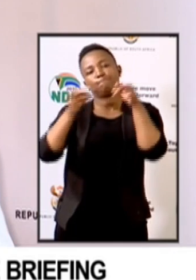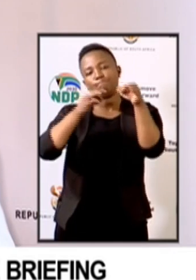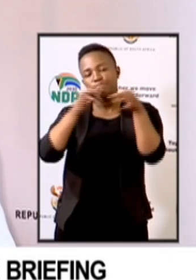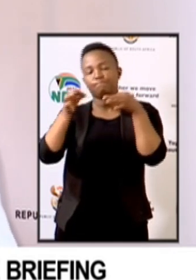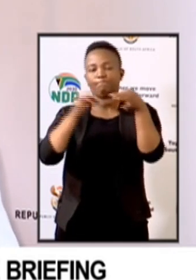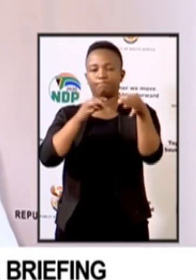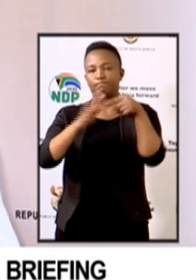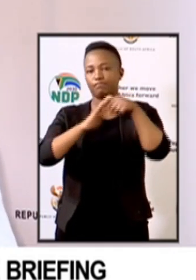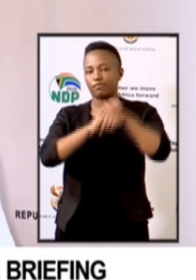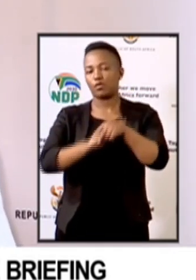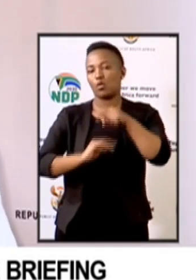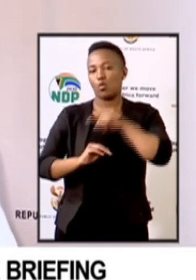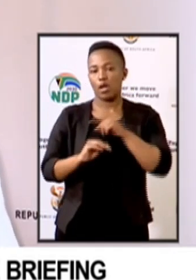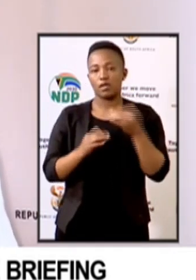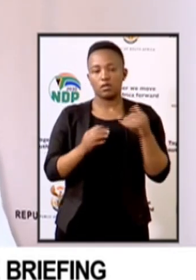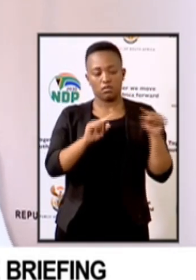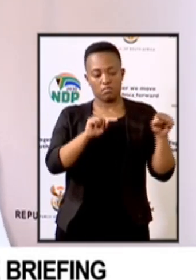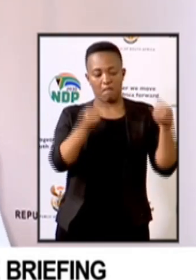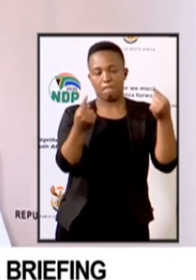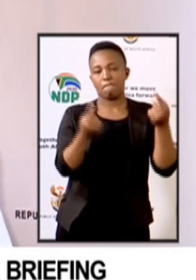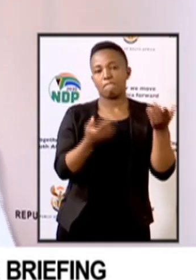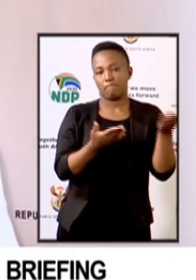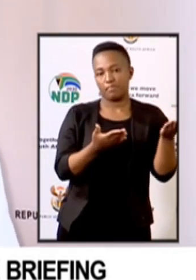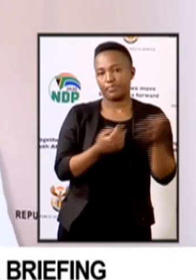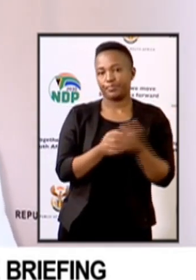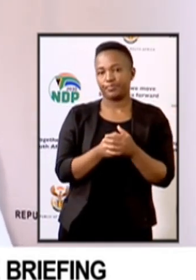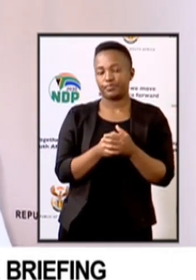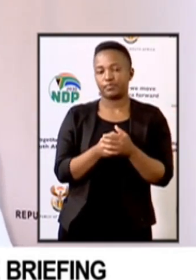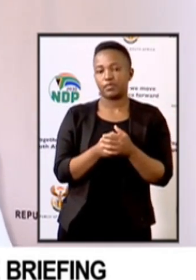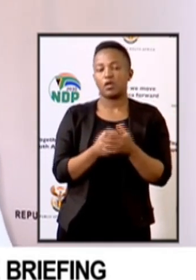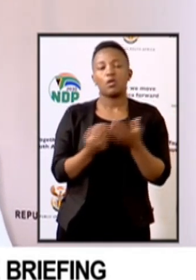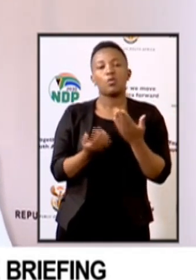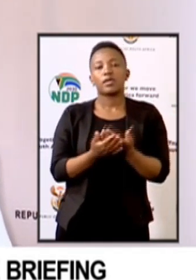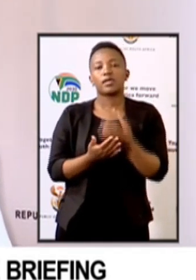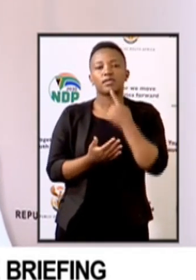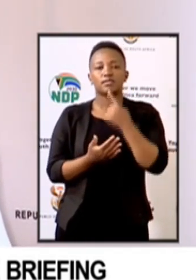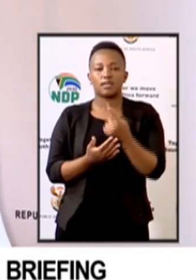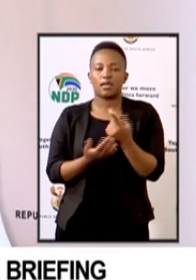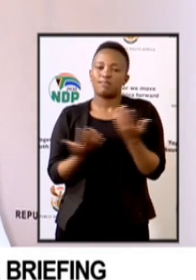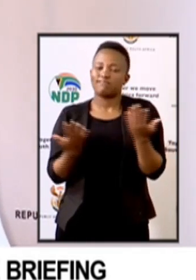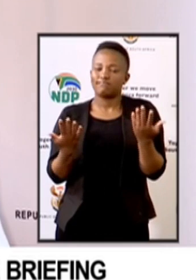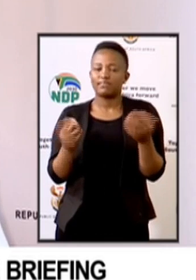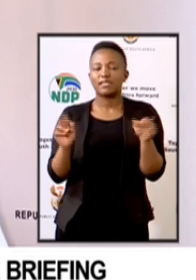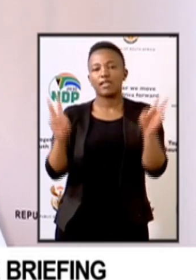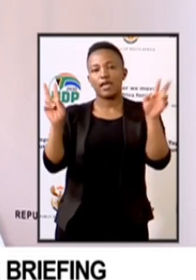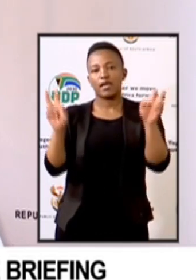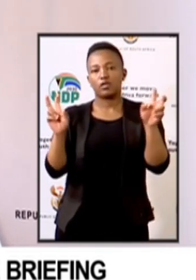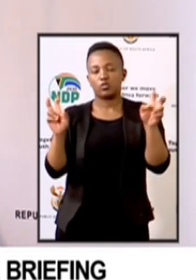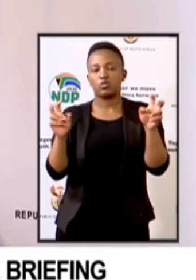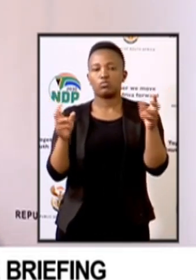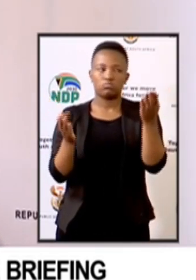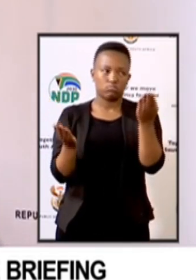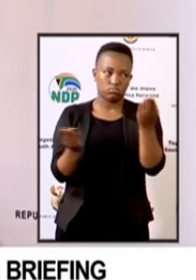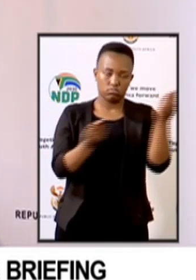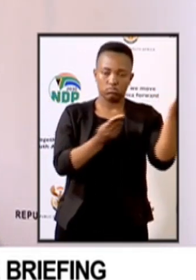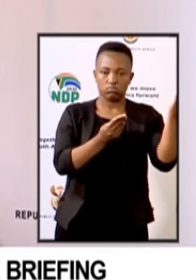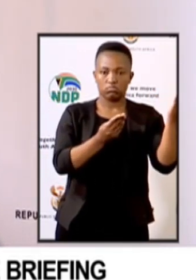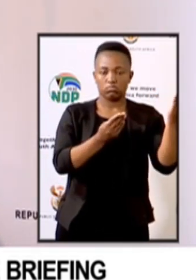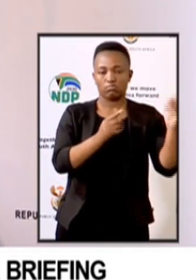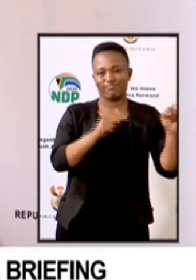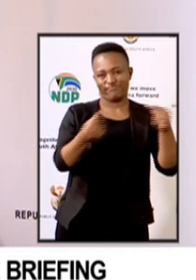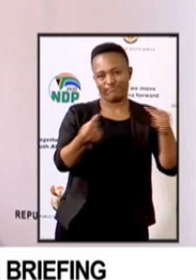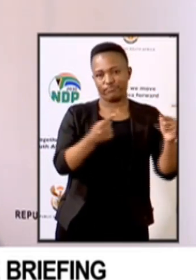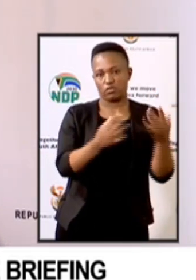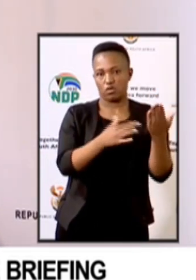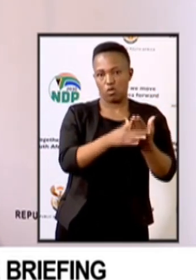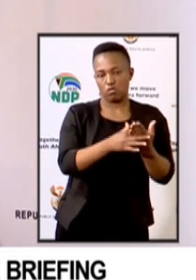of what is happening beyond saying the matter is sub judice as a result of